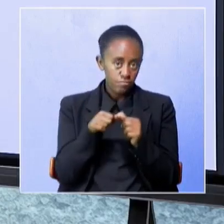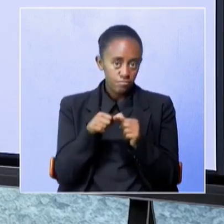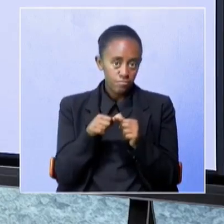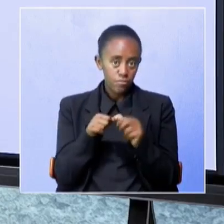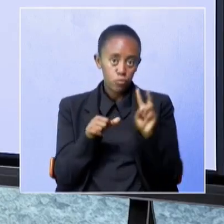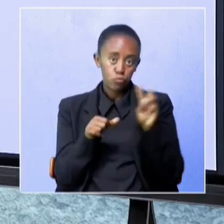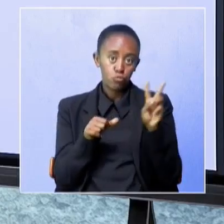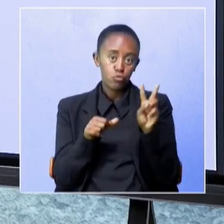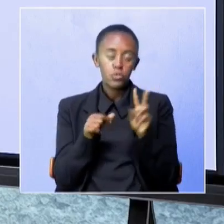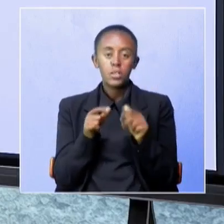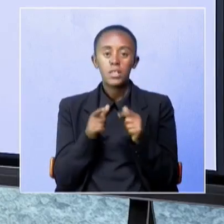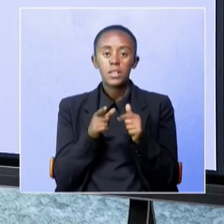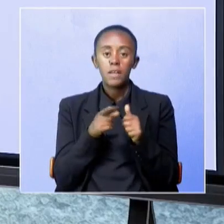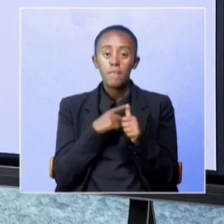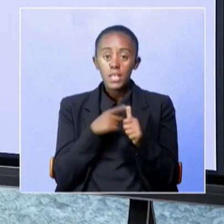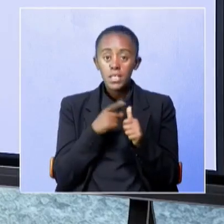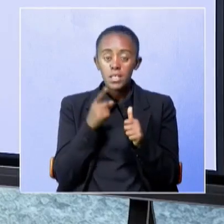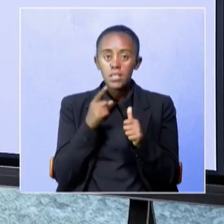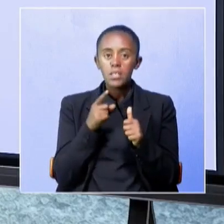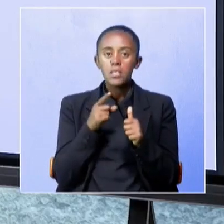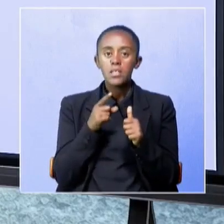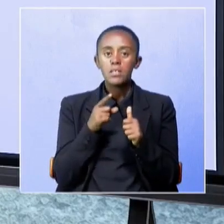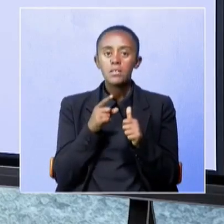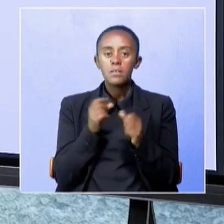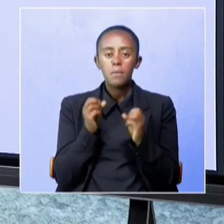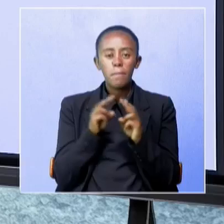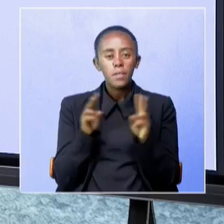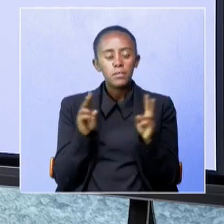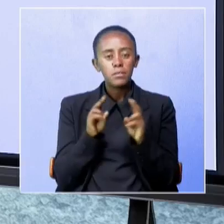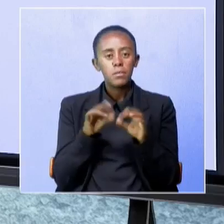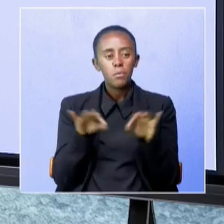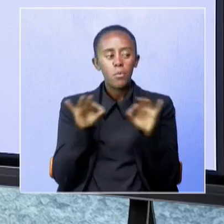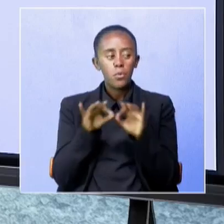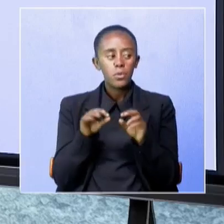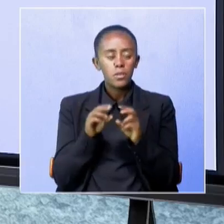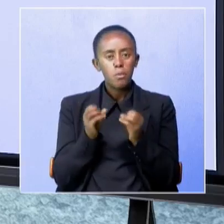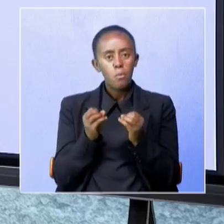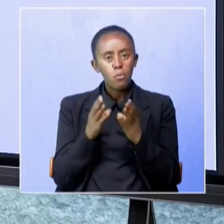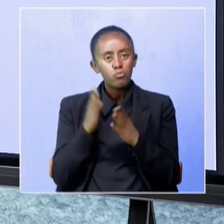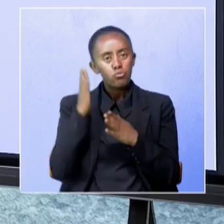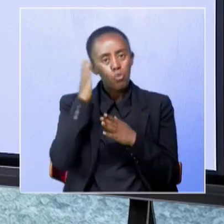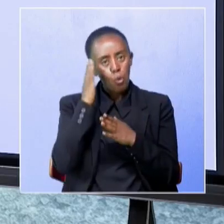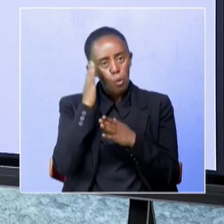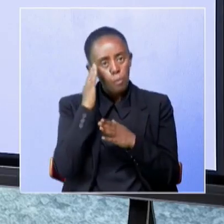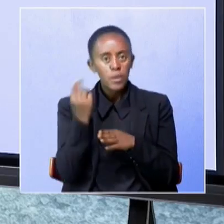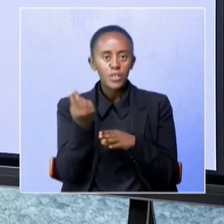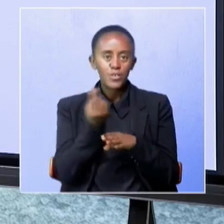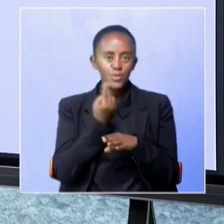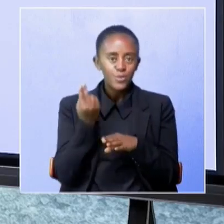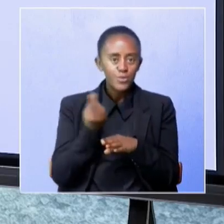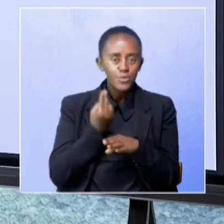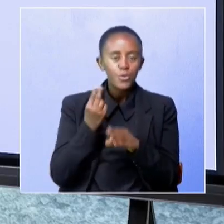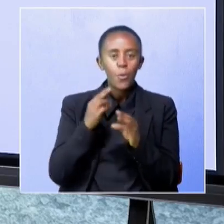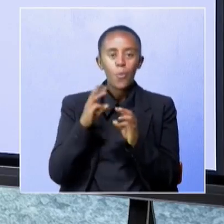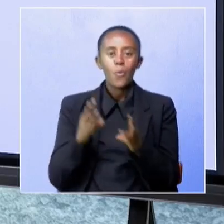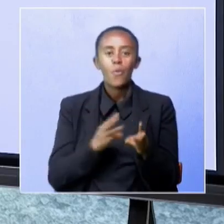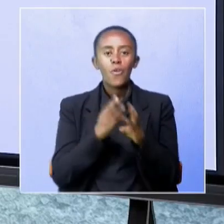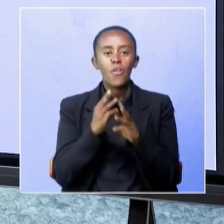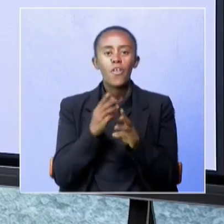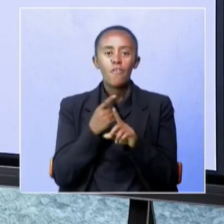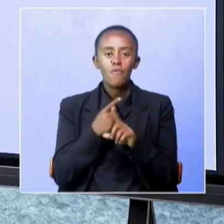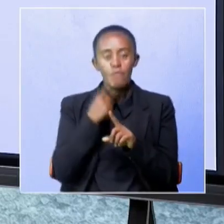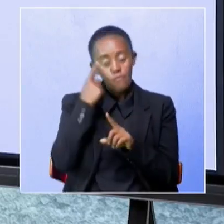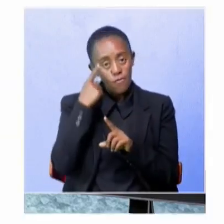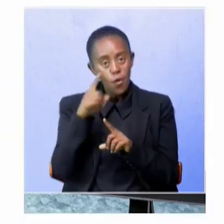The first that we said, and the most important or the most commonly used way for